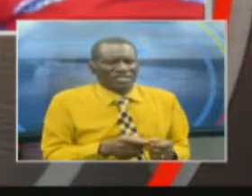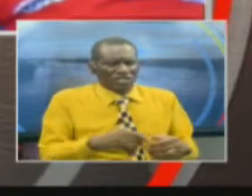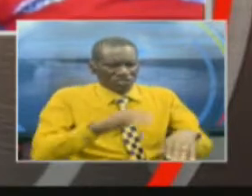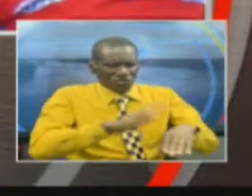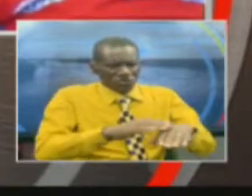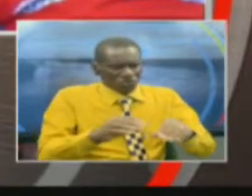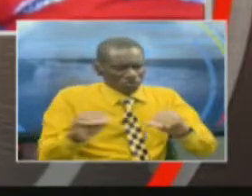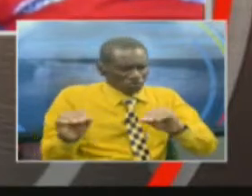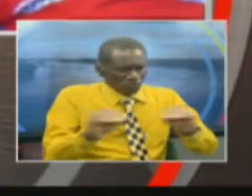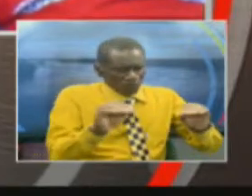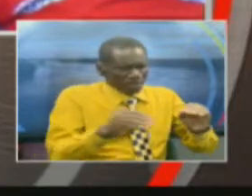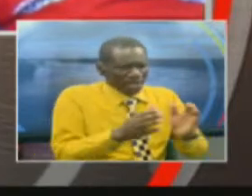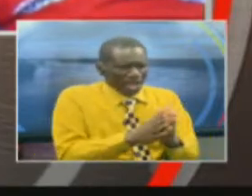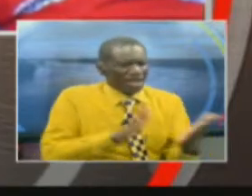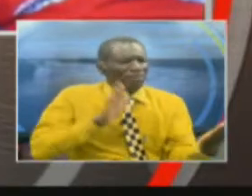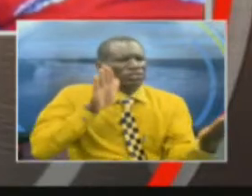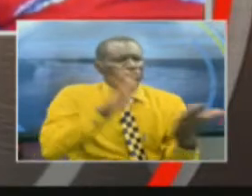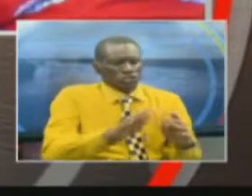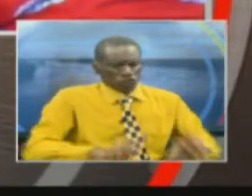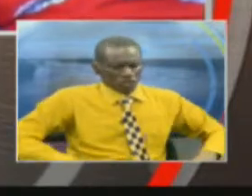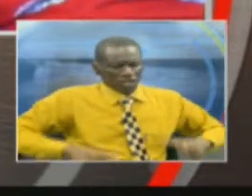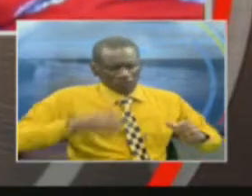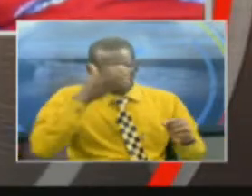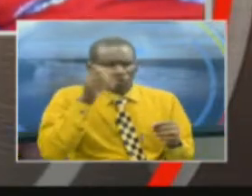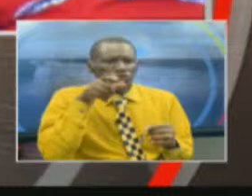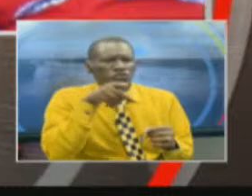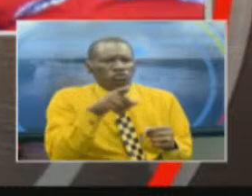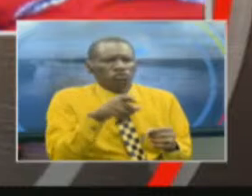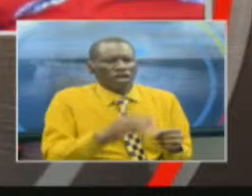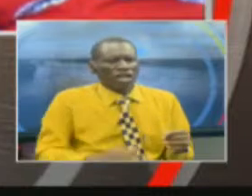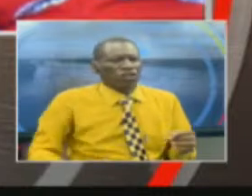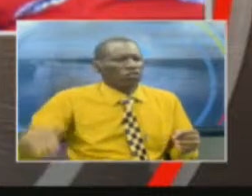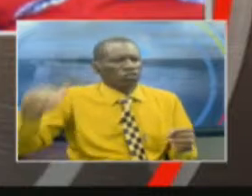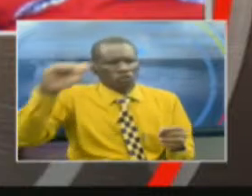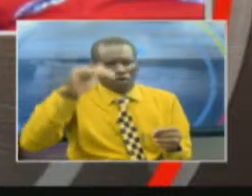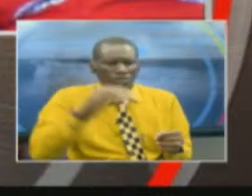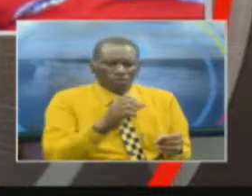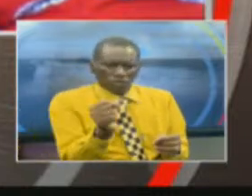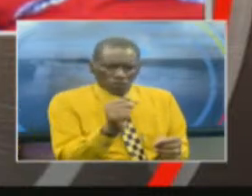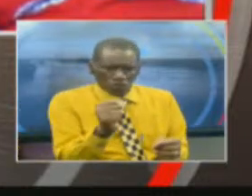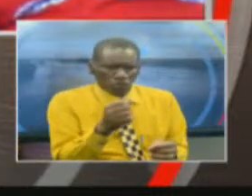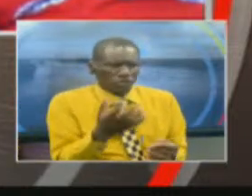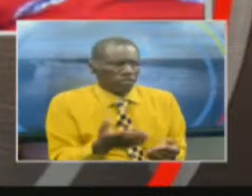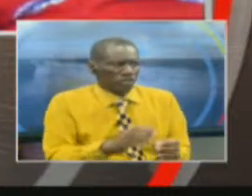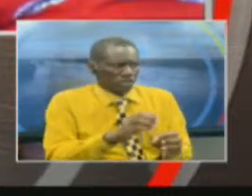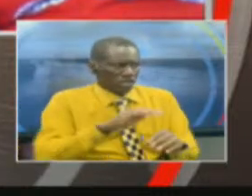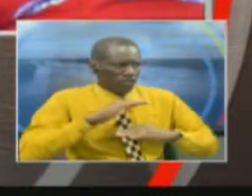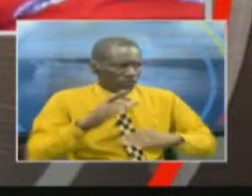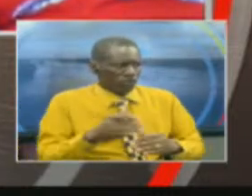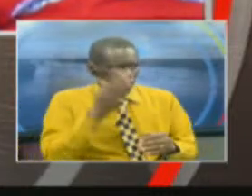and perspective to life because you are mature in age?